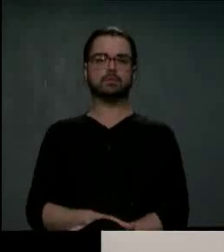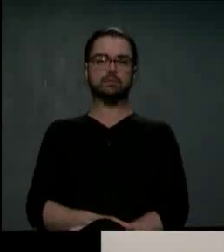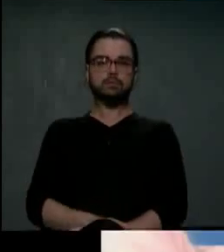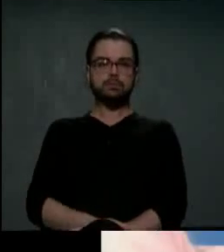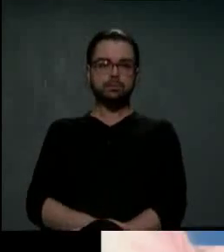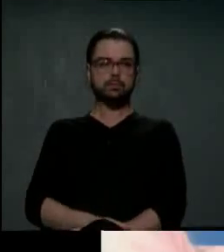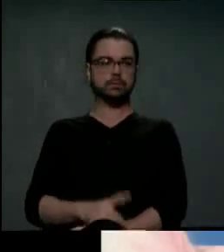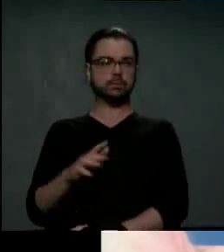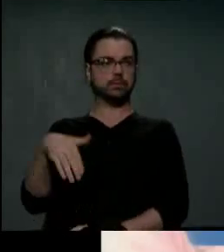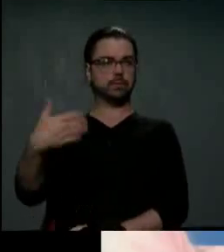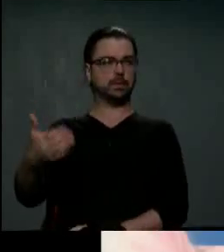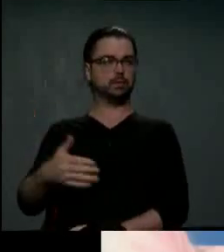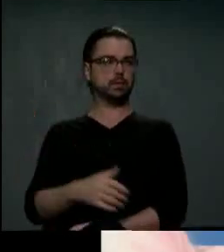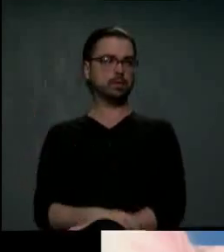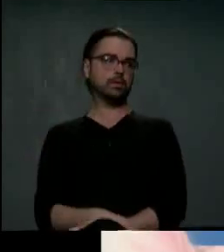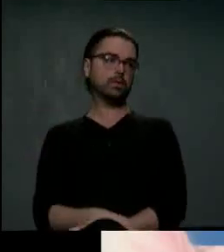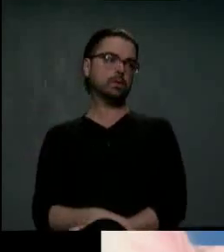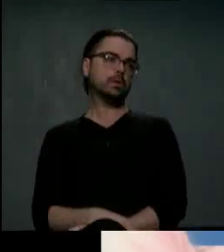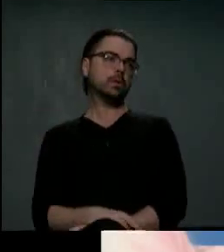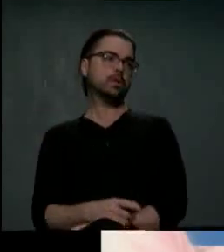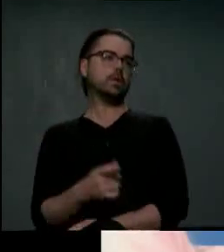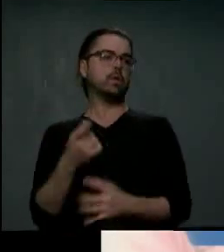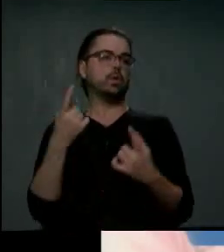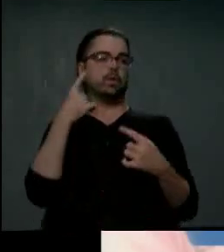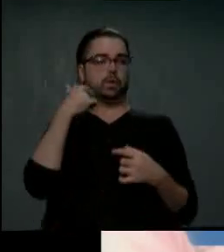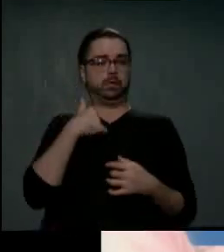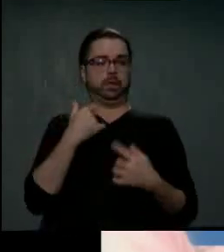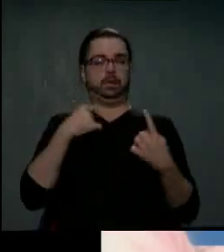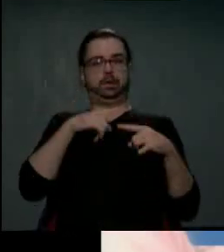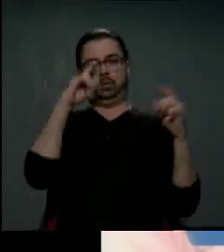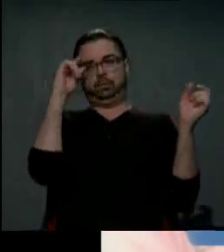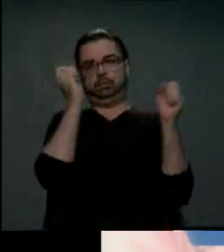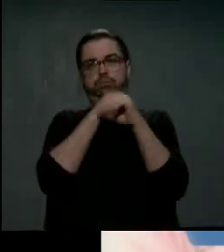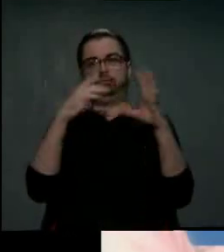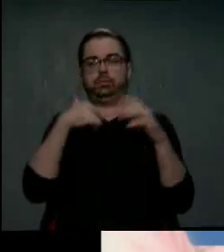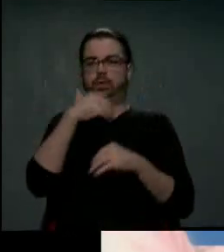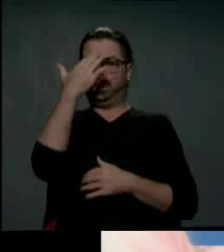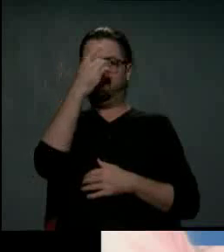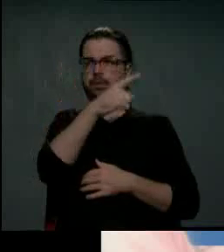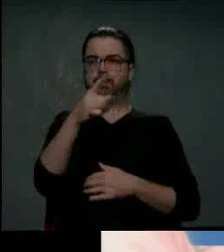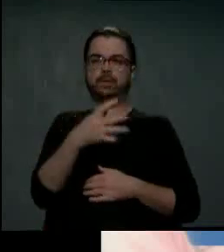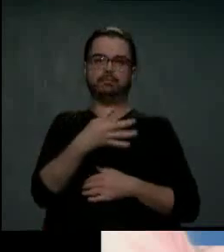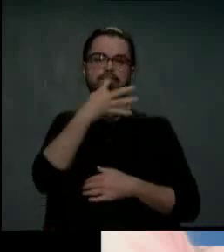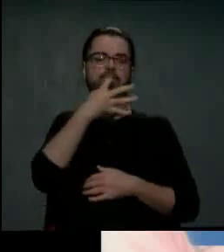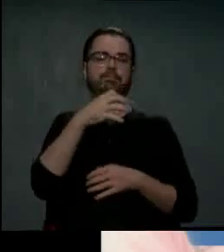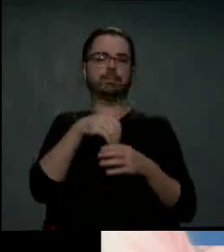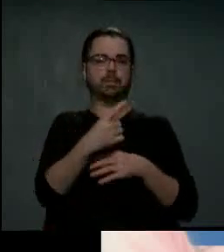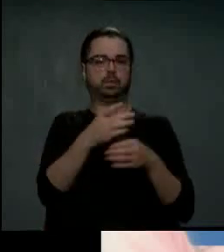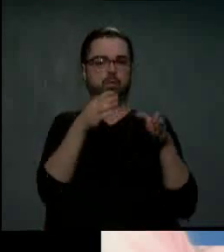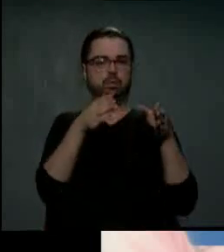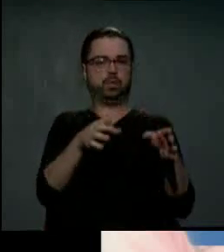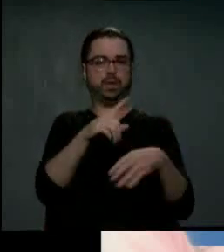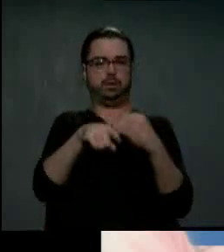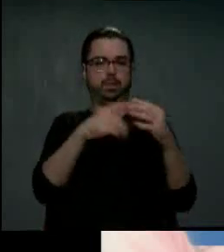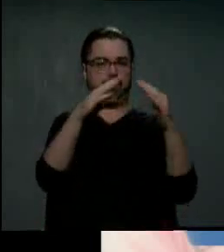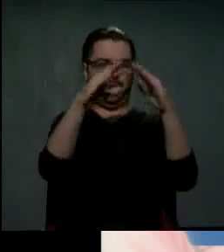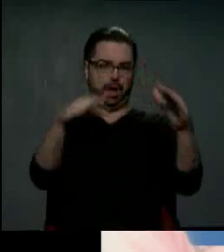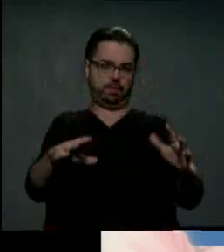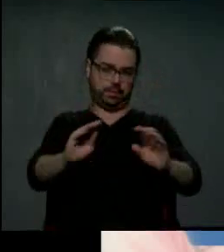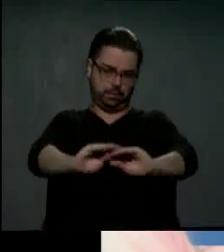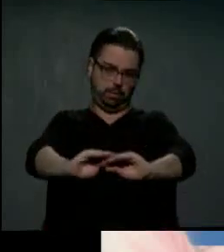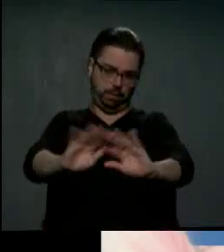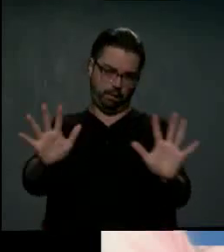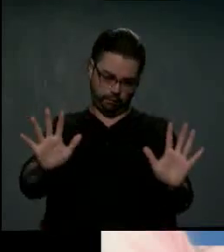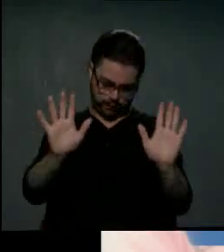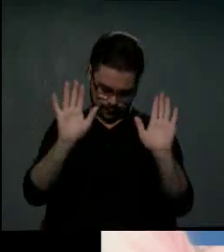And you can go ahead and go to the next one. So for me, when I thought about, you guys, I know you are experts in one way about housing, obviously.